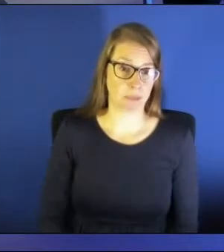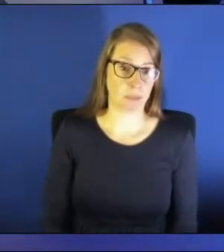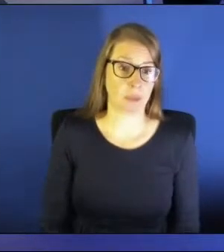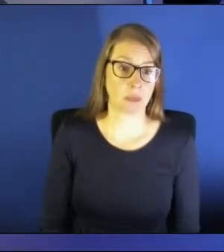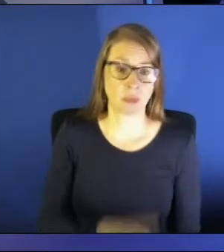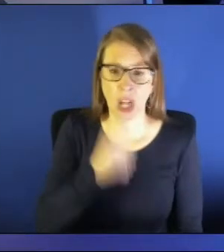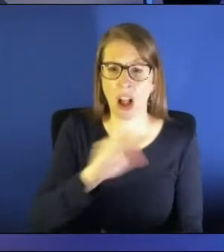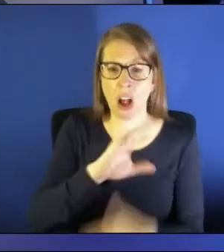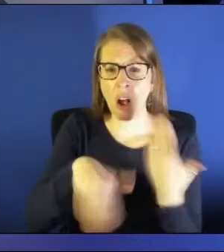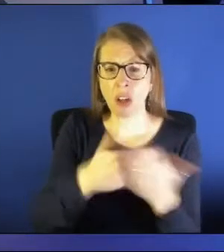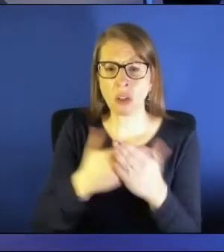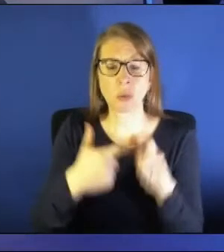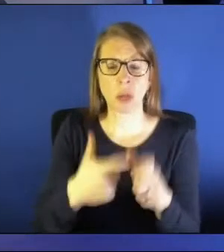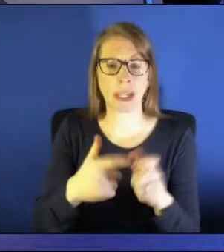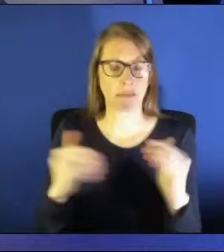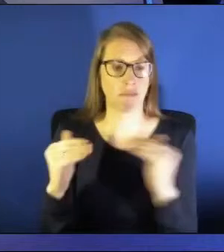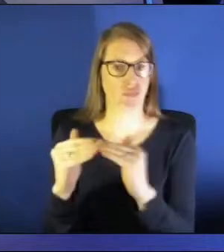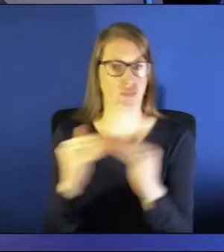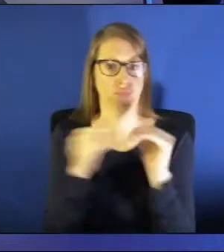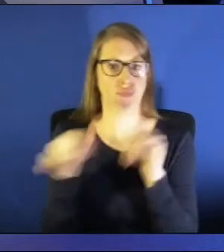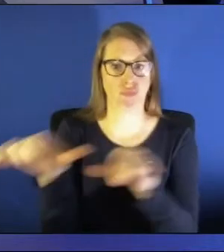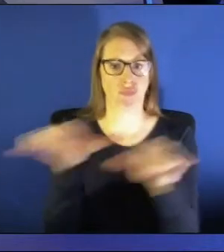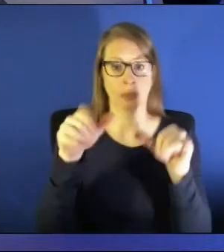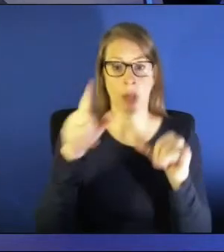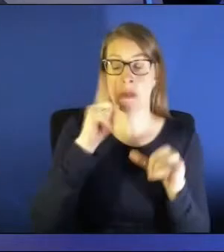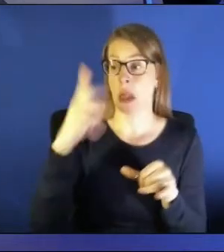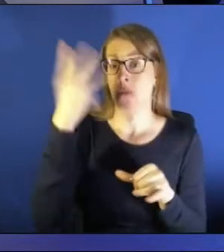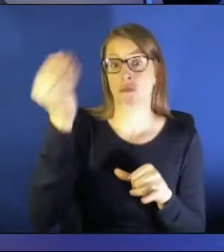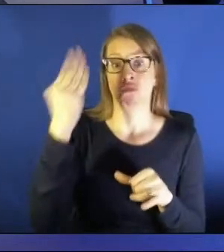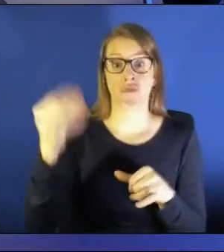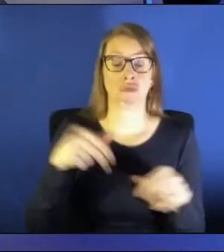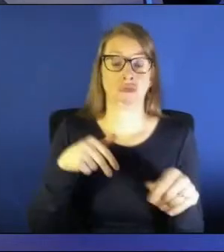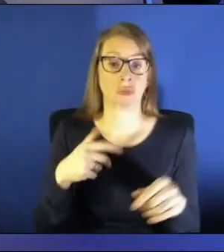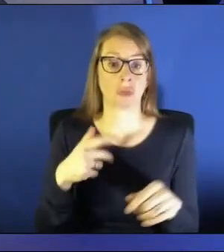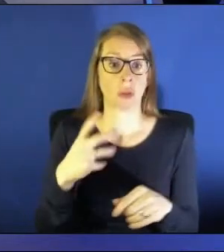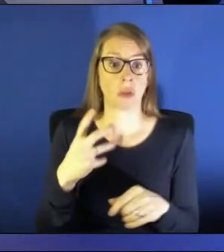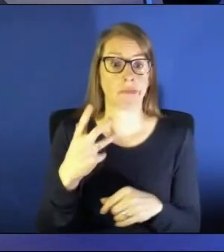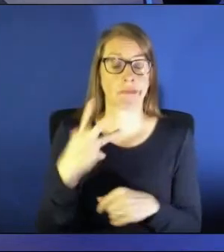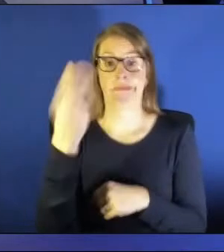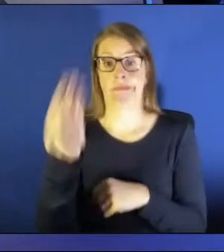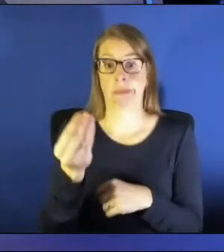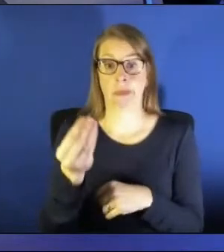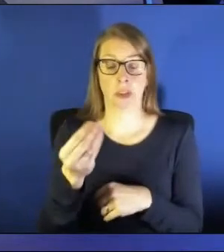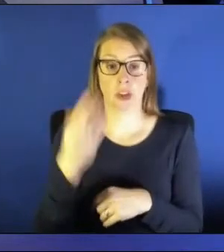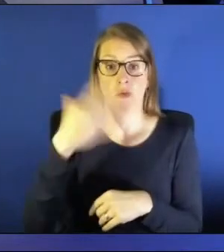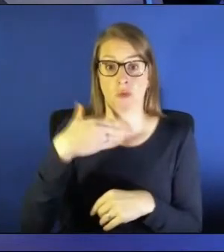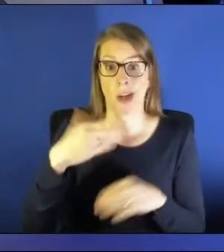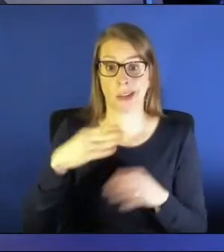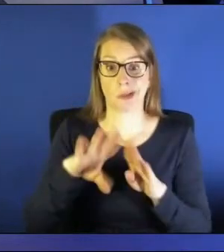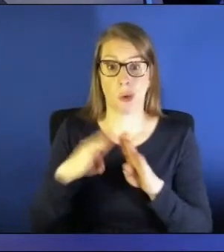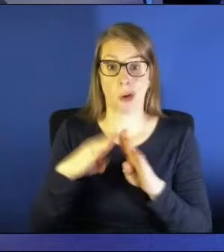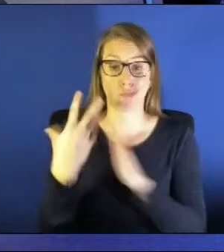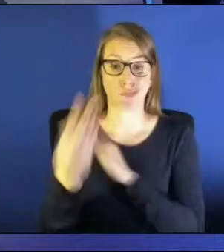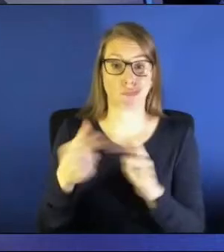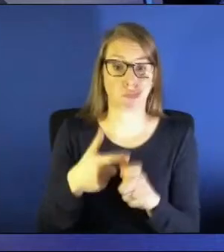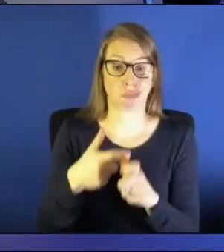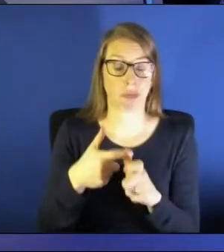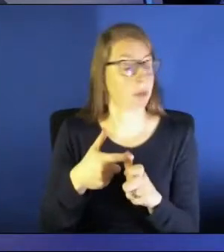created equal. I thought you just kind of go out, we think you just walk out the front door and do it, and now we see with this 3D analysis that there is a skill and there's an art and there's a way that